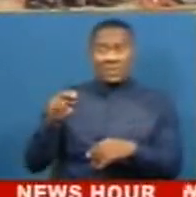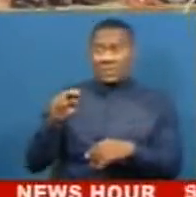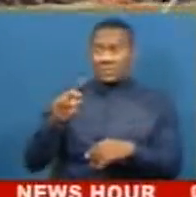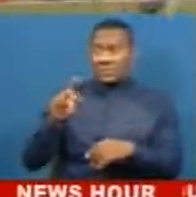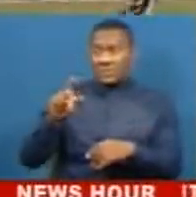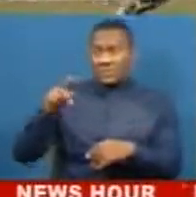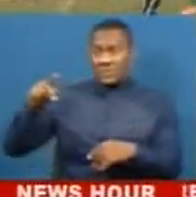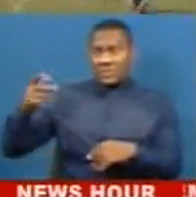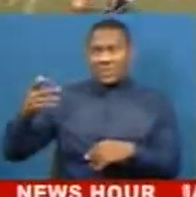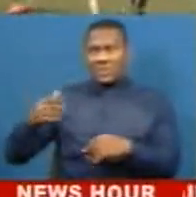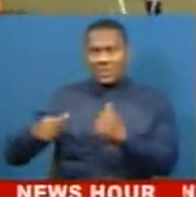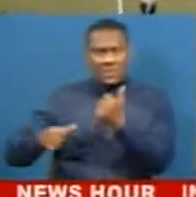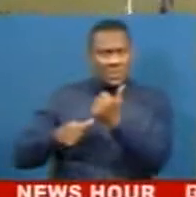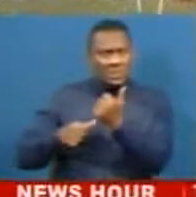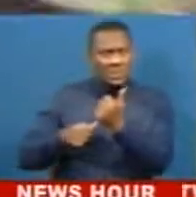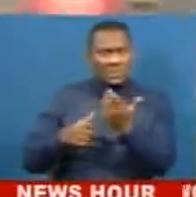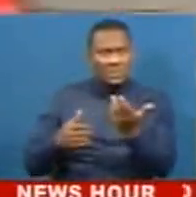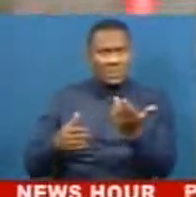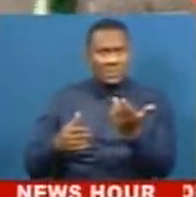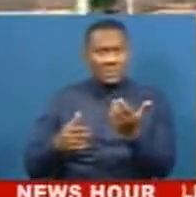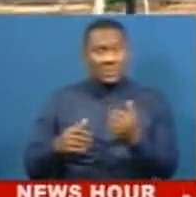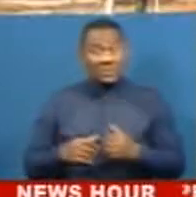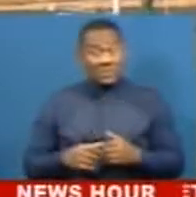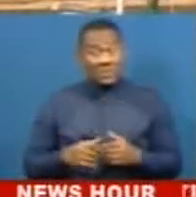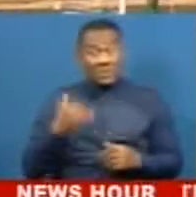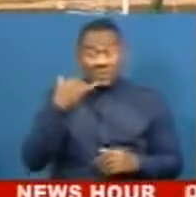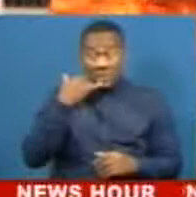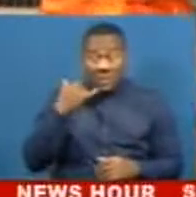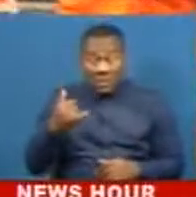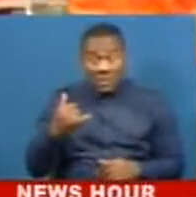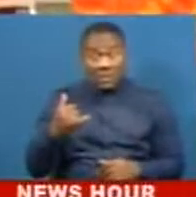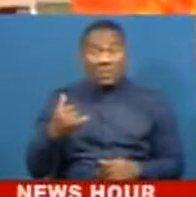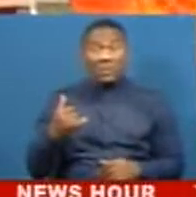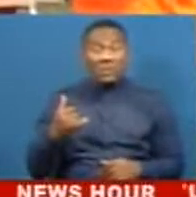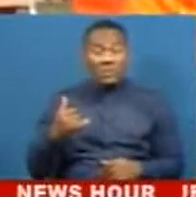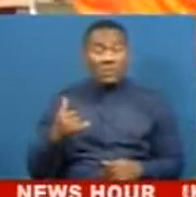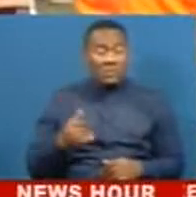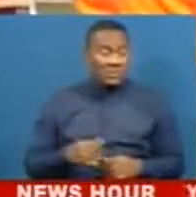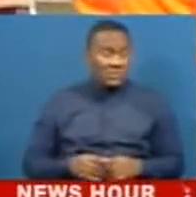brother, he was assisting through Mustafa Ahmed. When I called in the then,